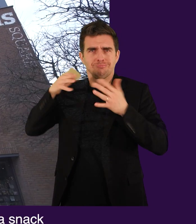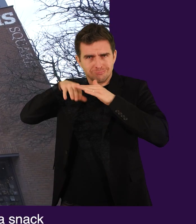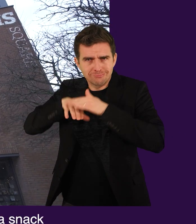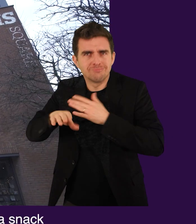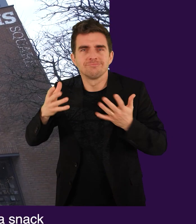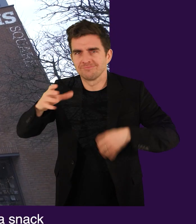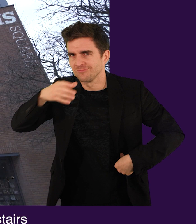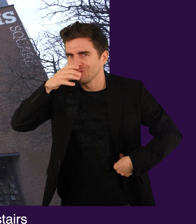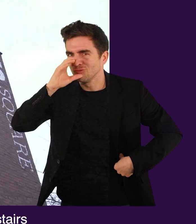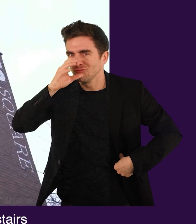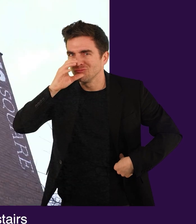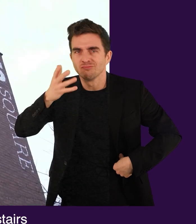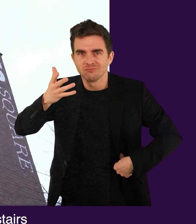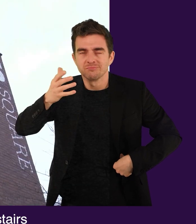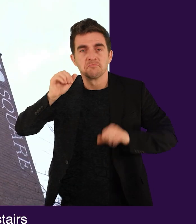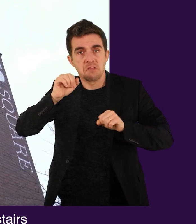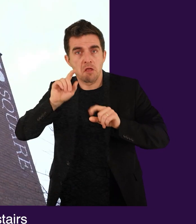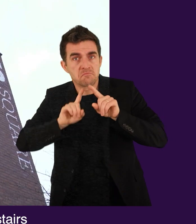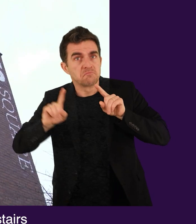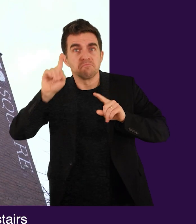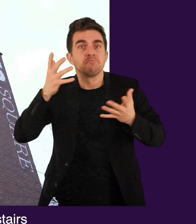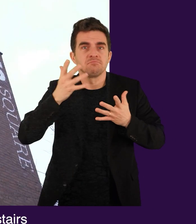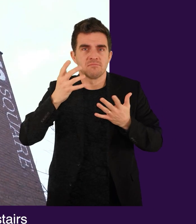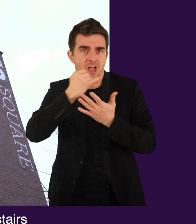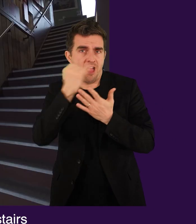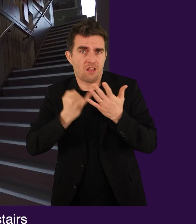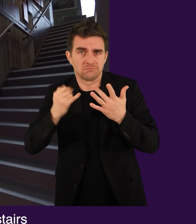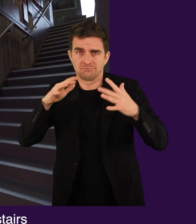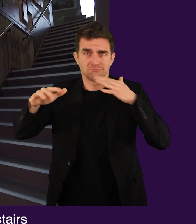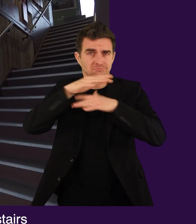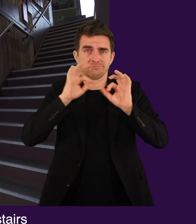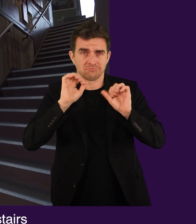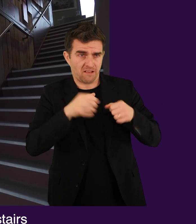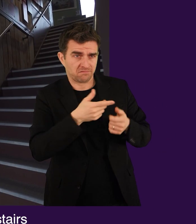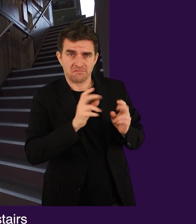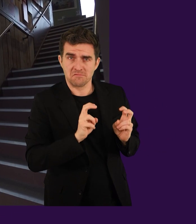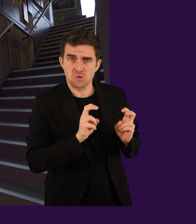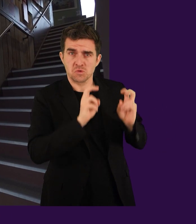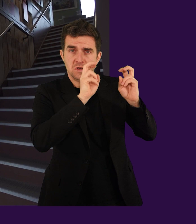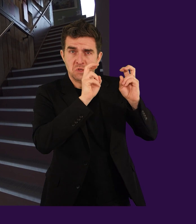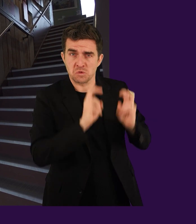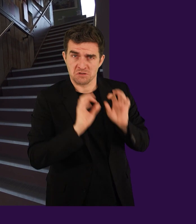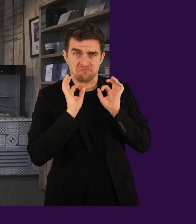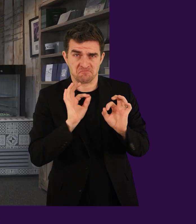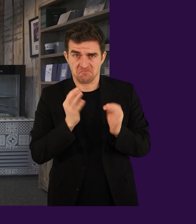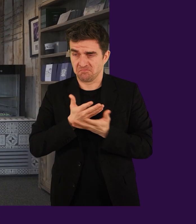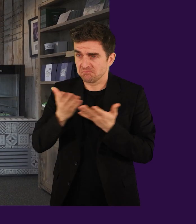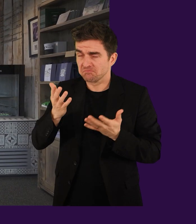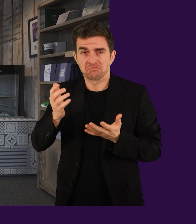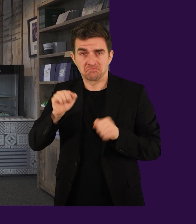Side Visitor Centre, which has an art space upstairs with an accessible lift and a